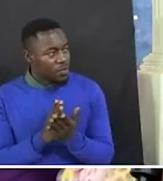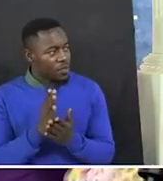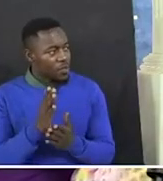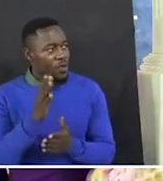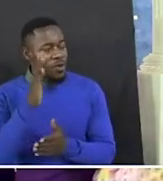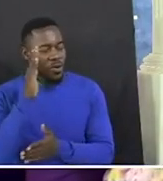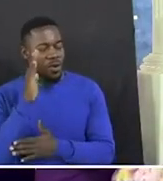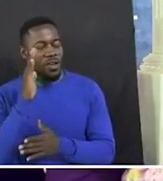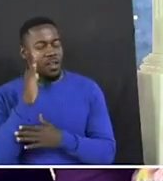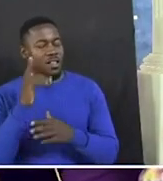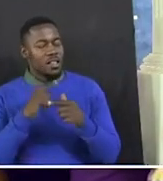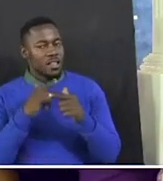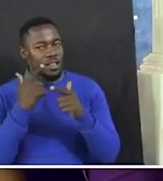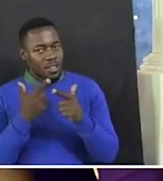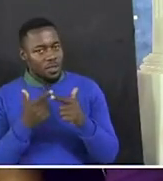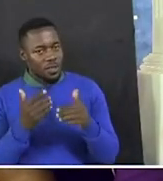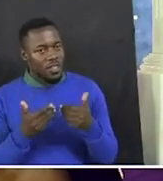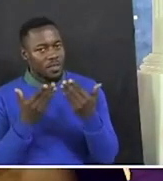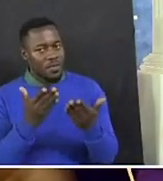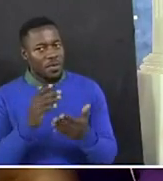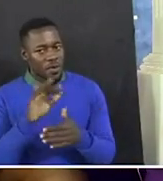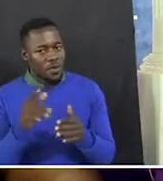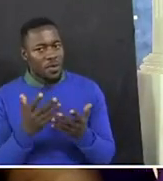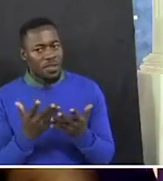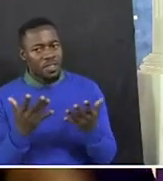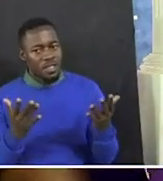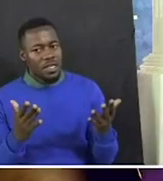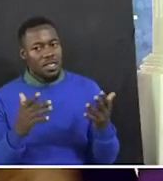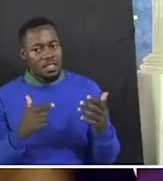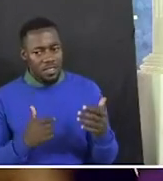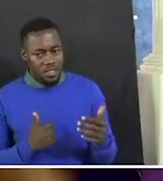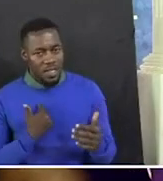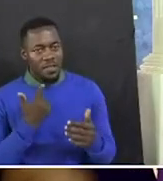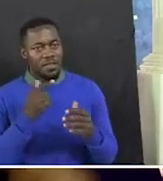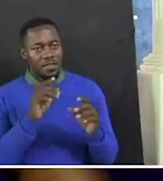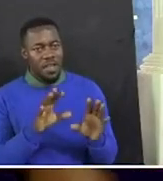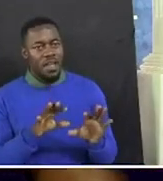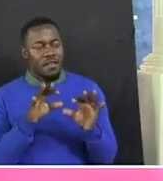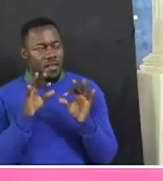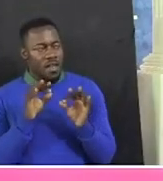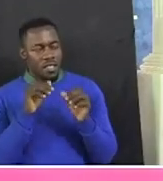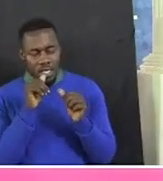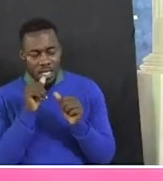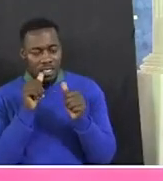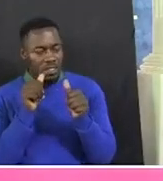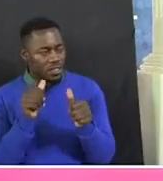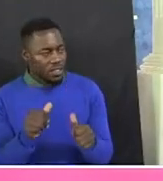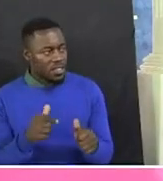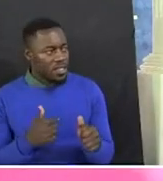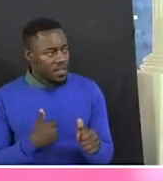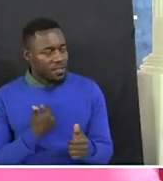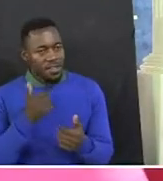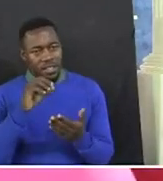it will come to you I found the answer I like